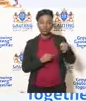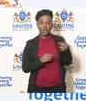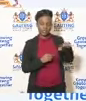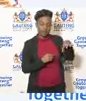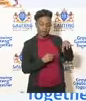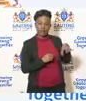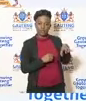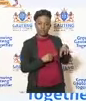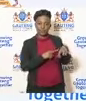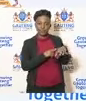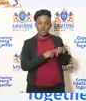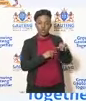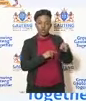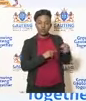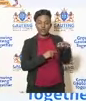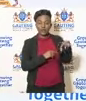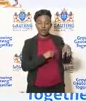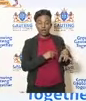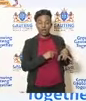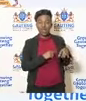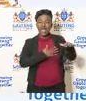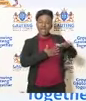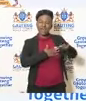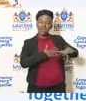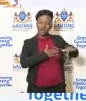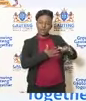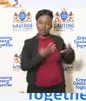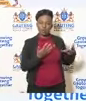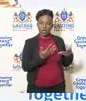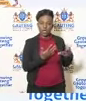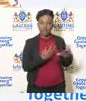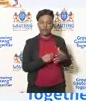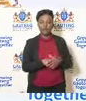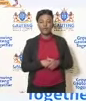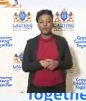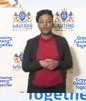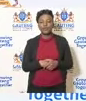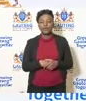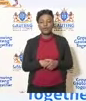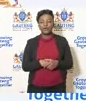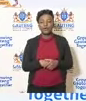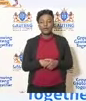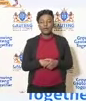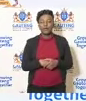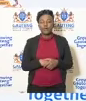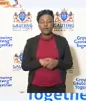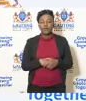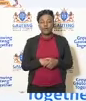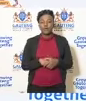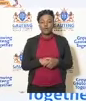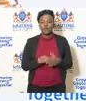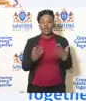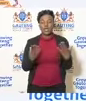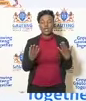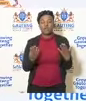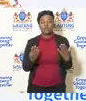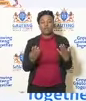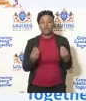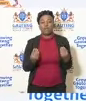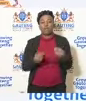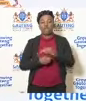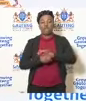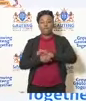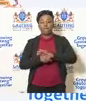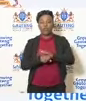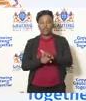following areas that would be our big concern in terms of the number of active cases.